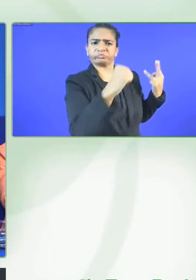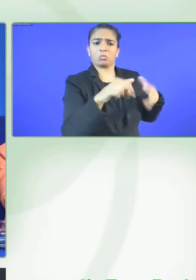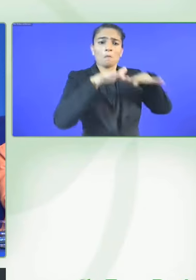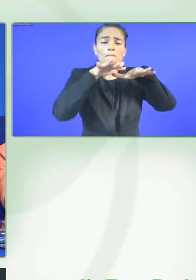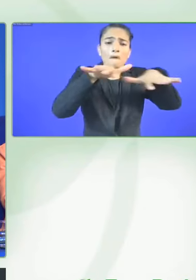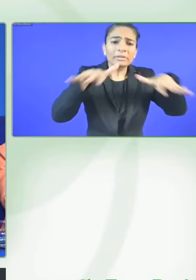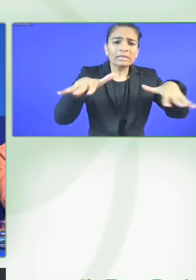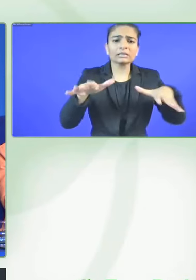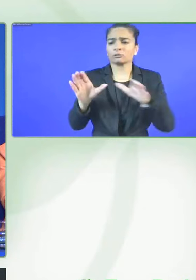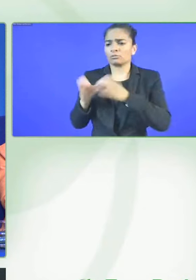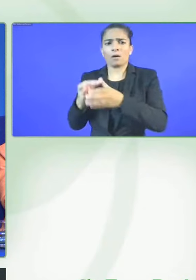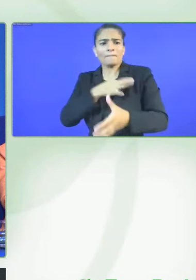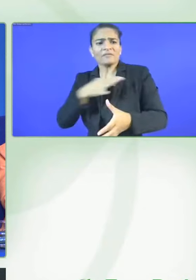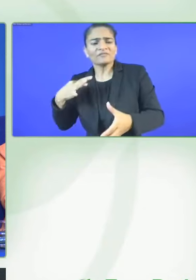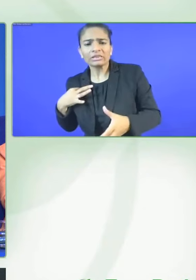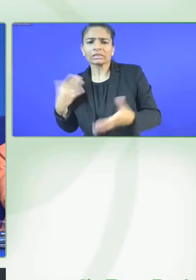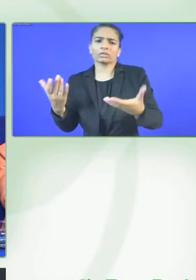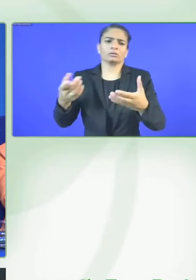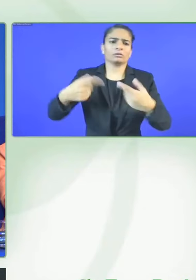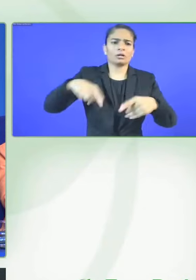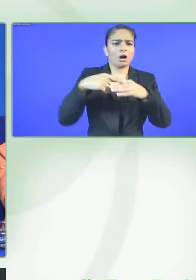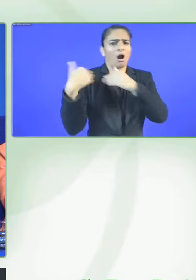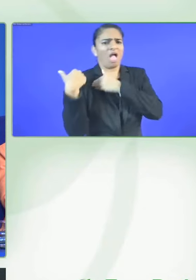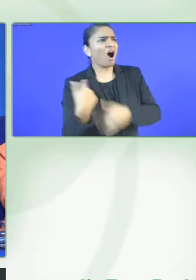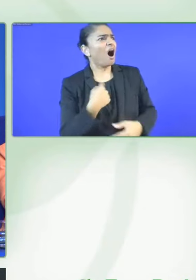these objections also reflected well